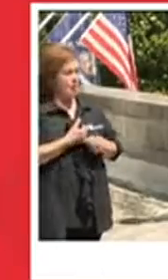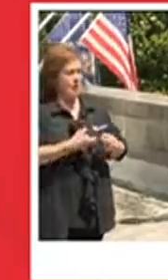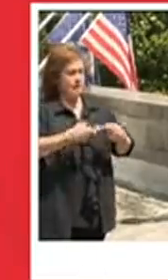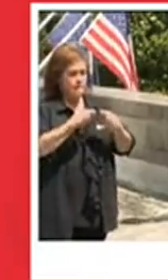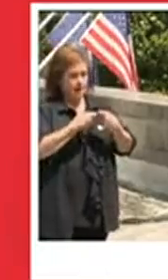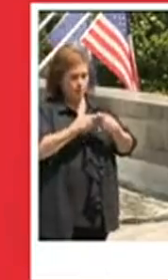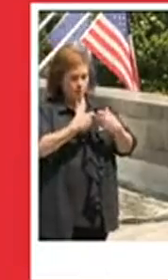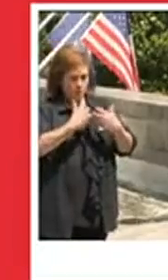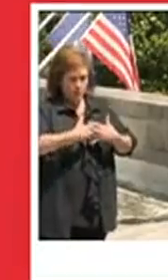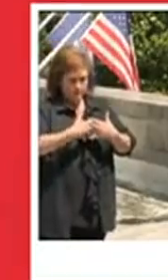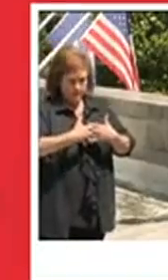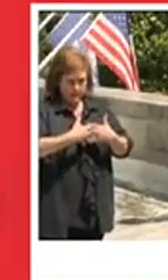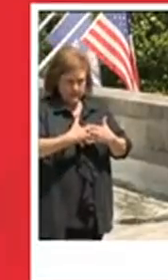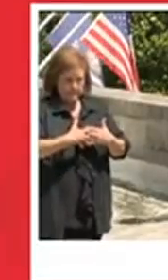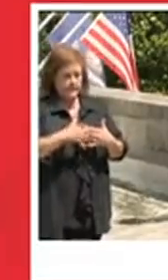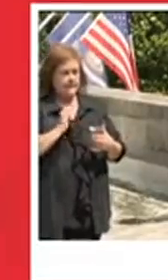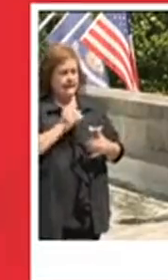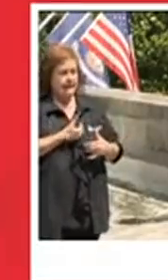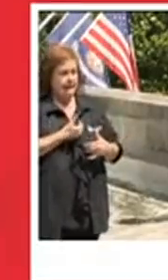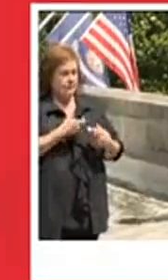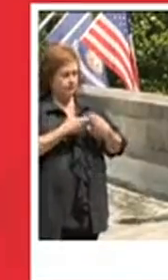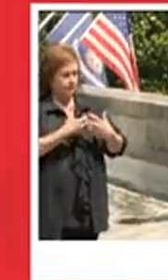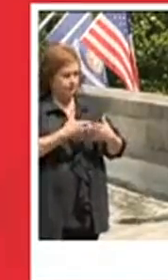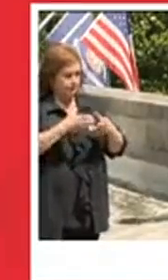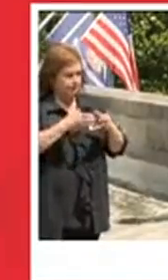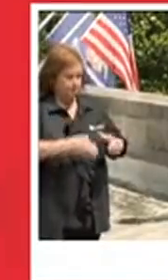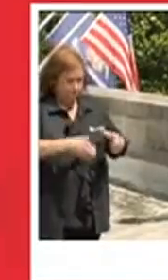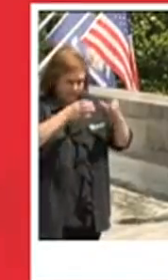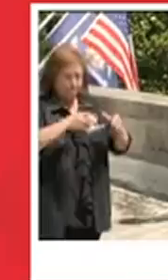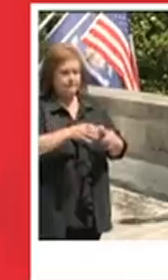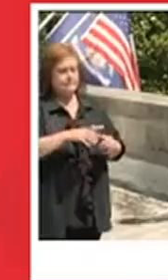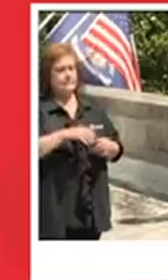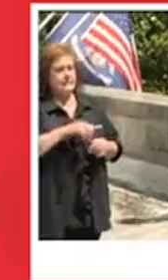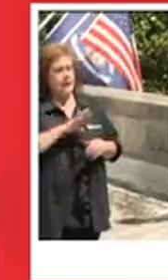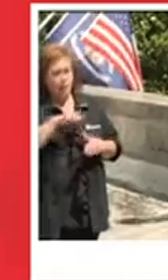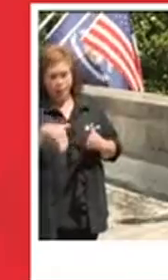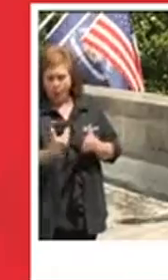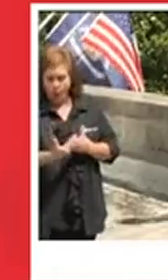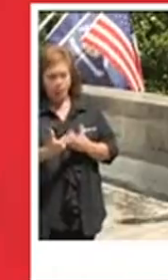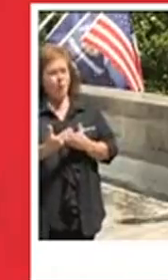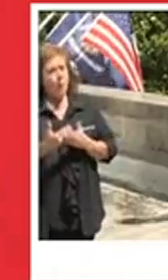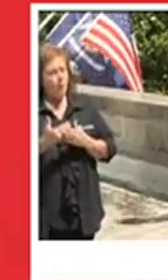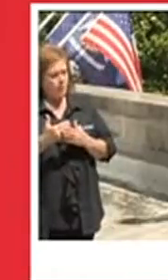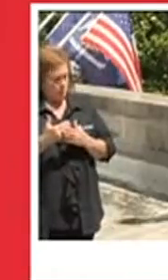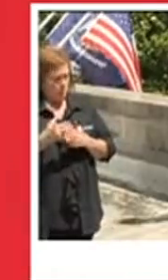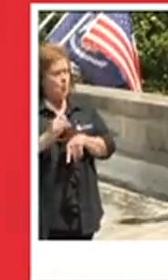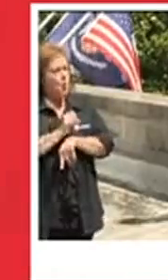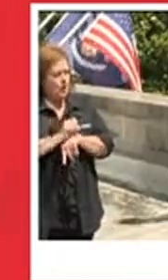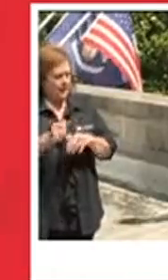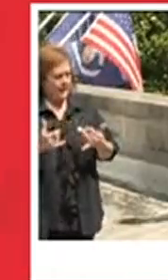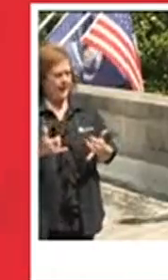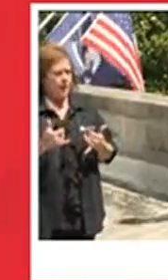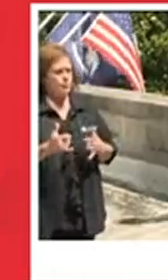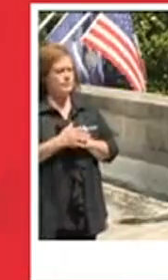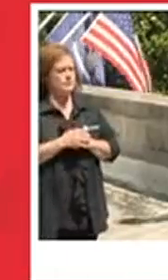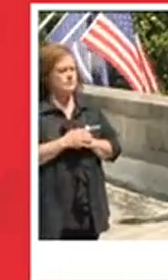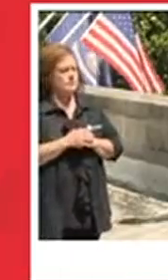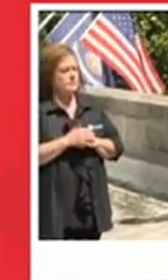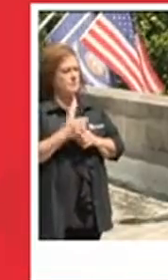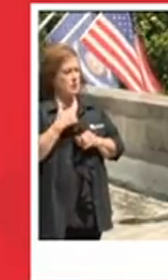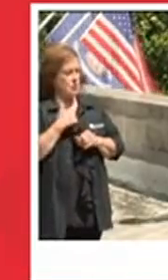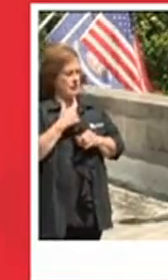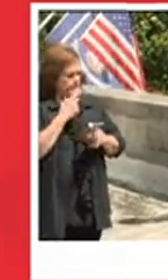three remaining steam turbines and our backup EMDs. They are all in working order. We are in